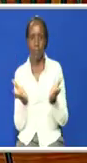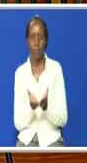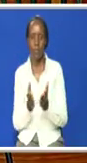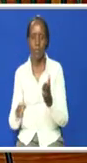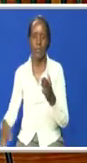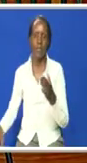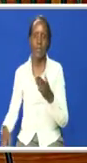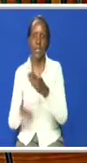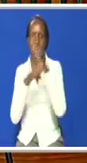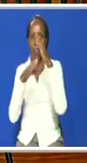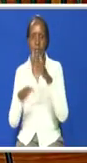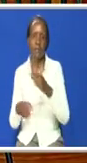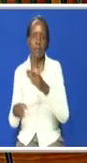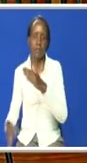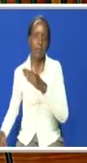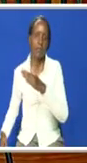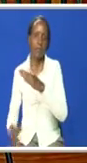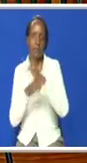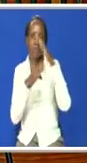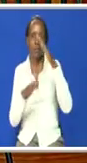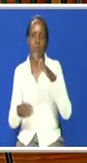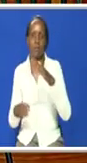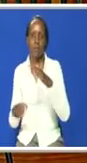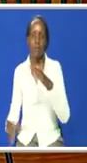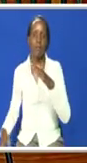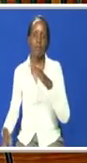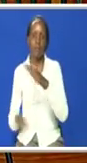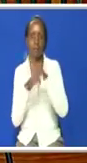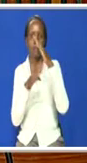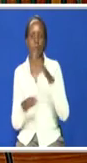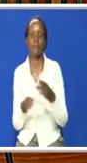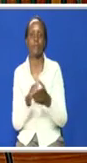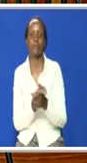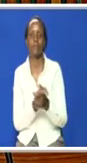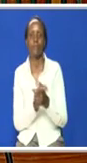Kick, kick, kick.